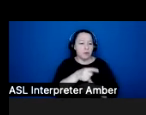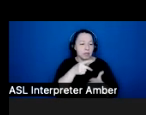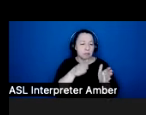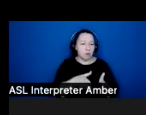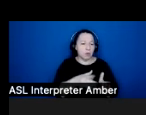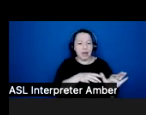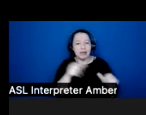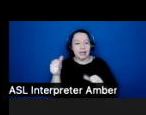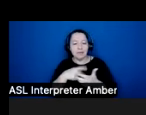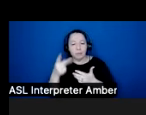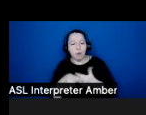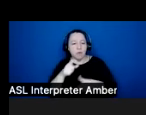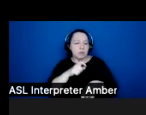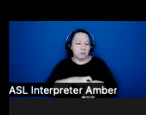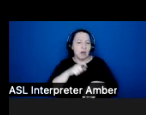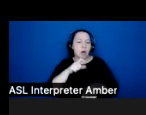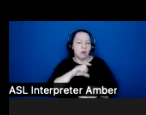long.